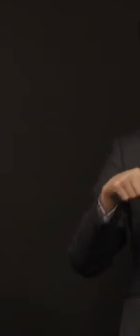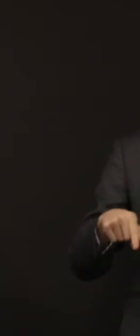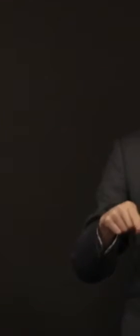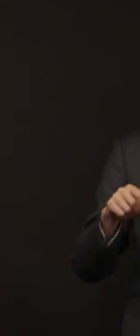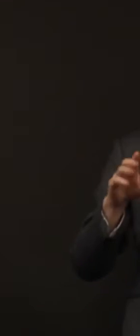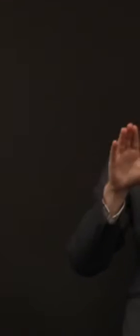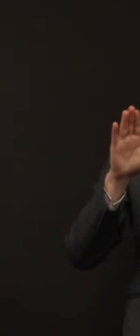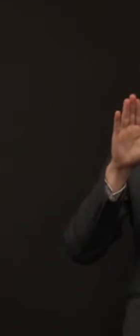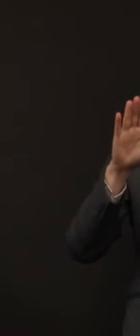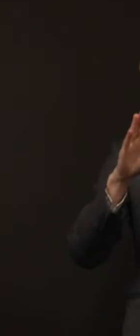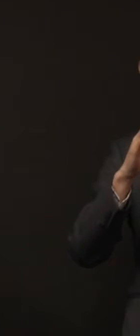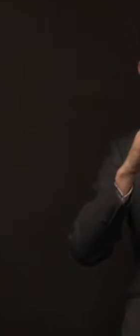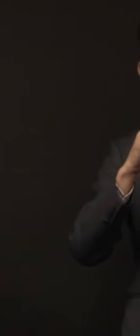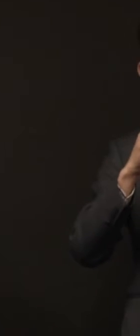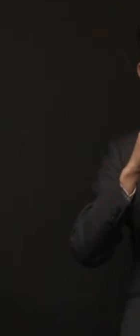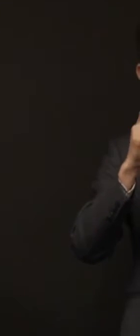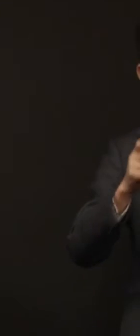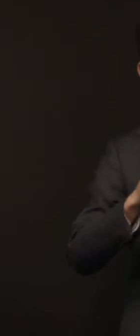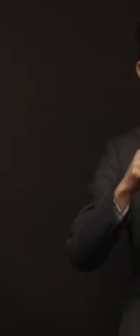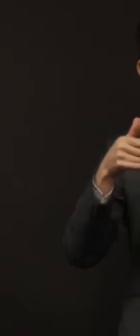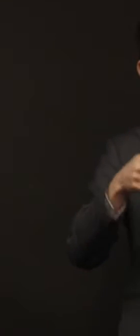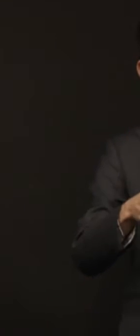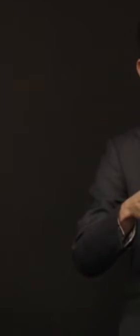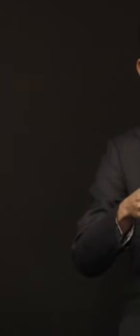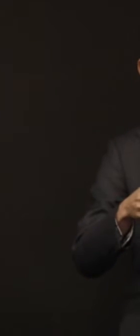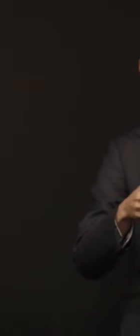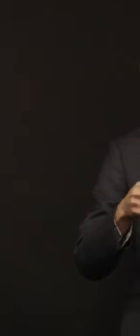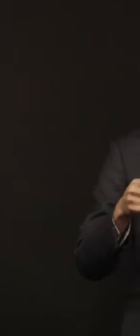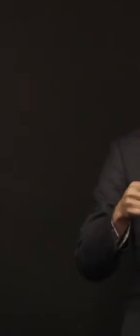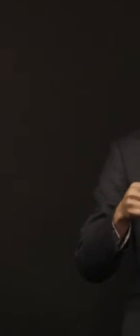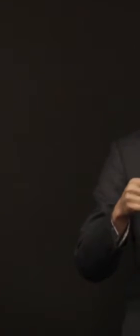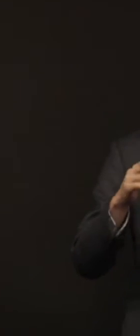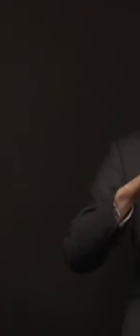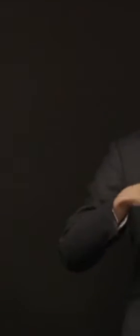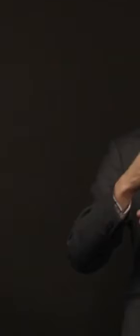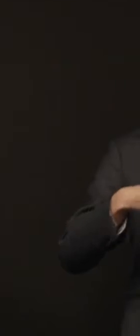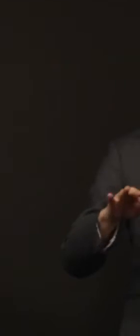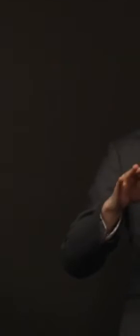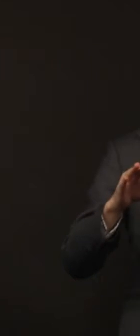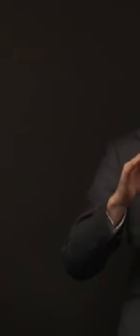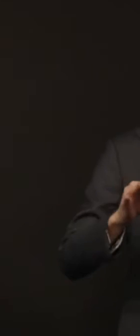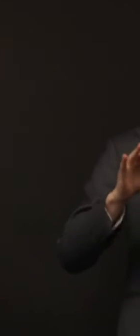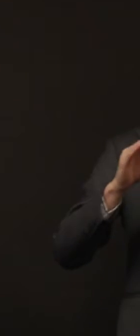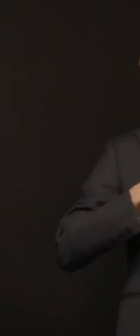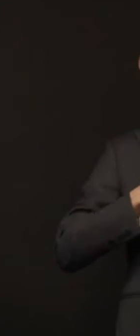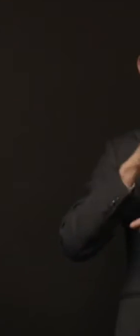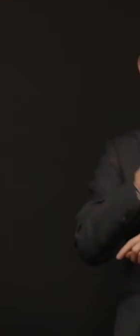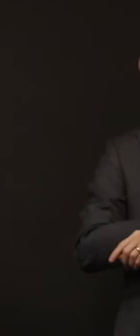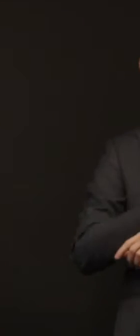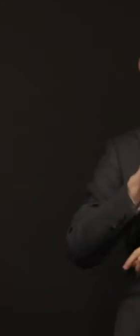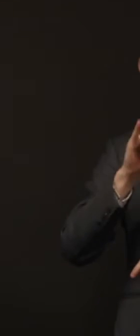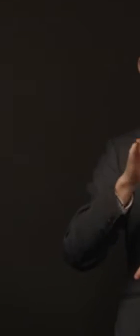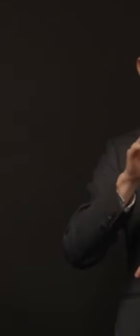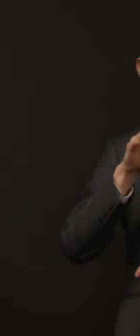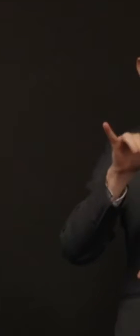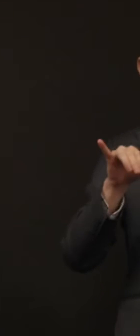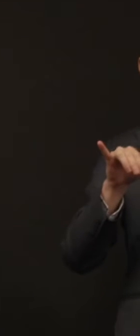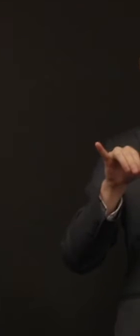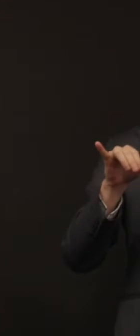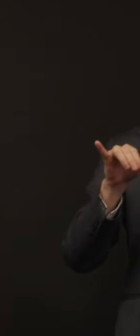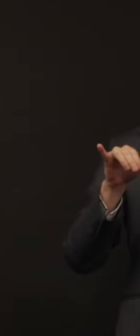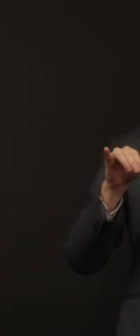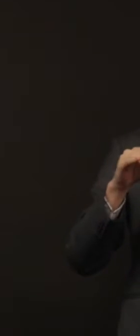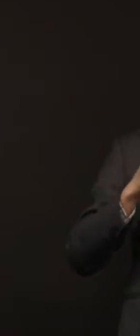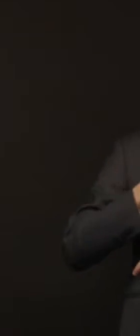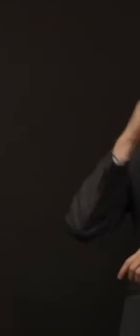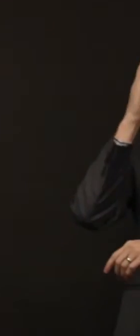incredibly generous award on behalf of especially our son Jeffrey, who to me is